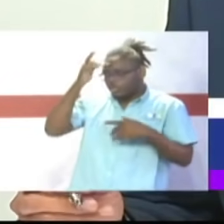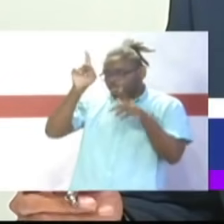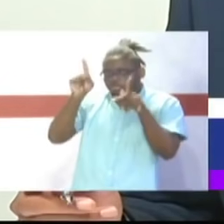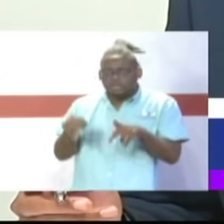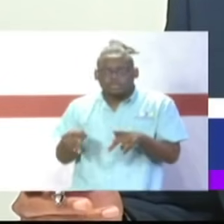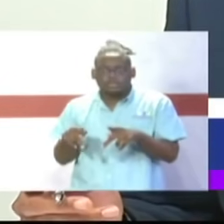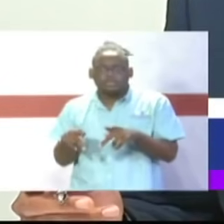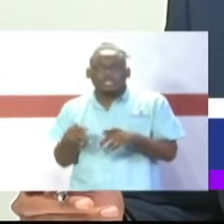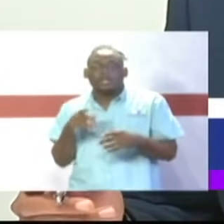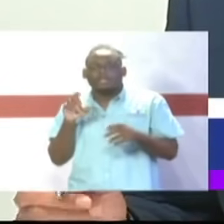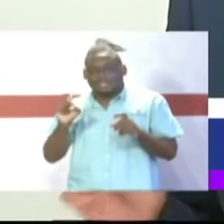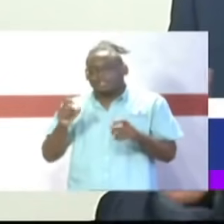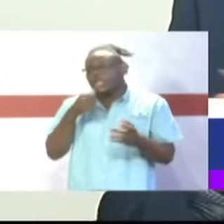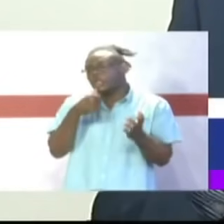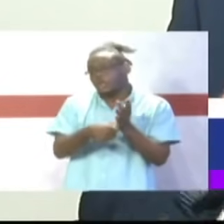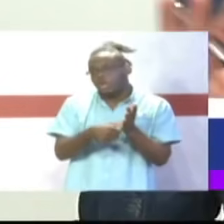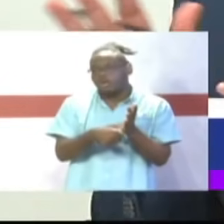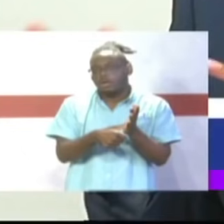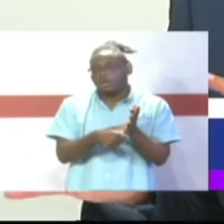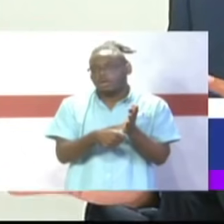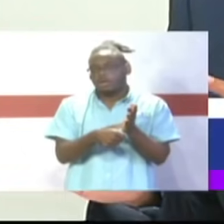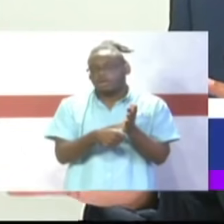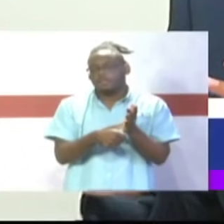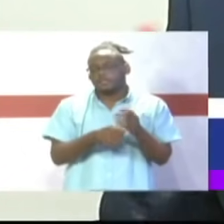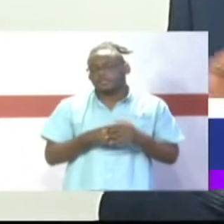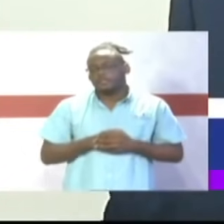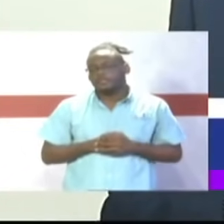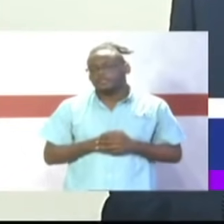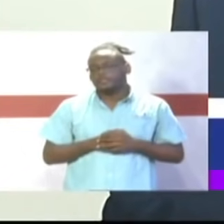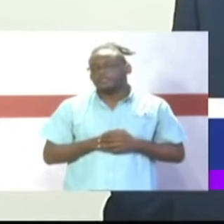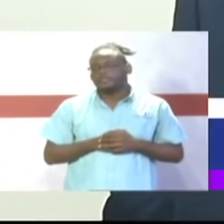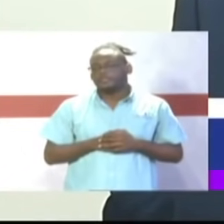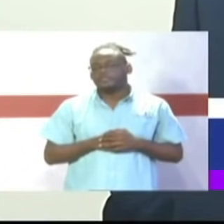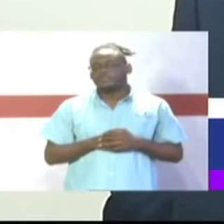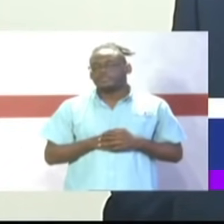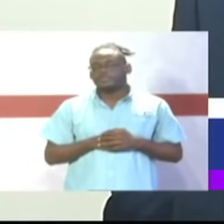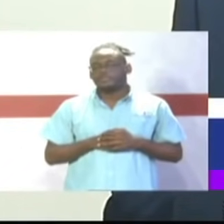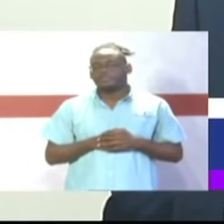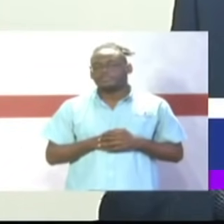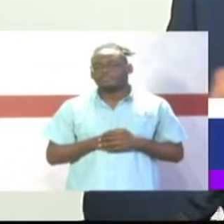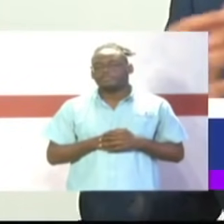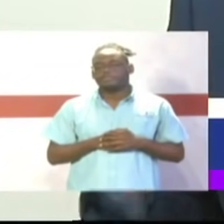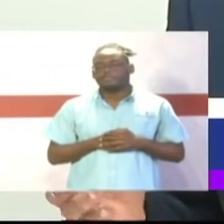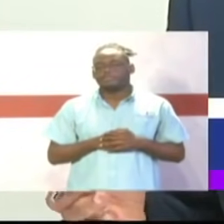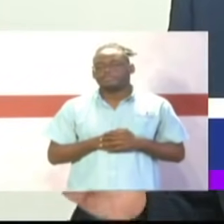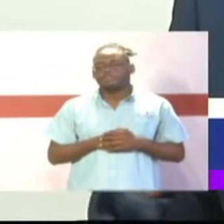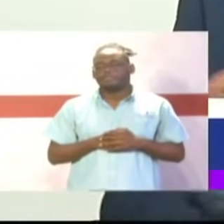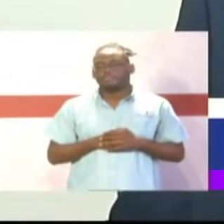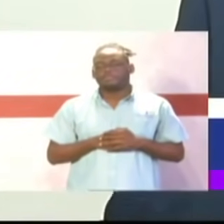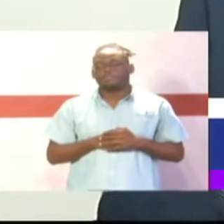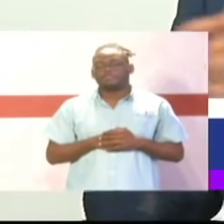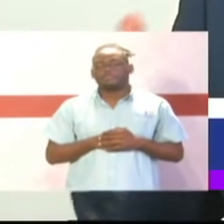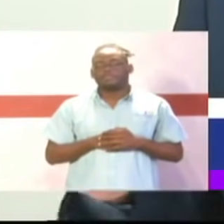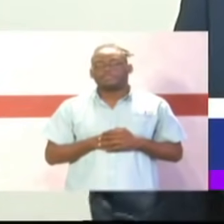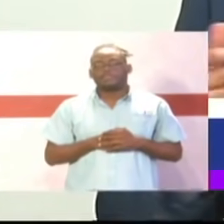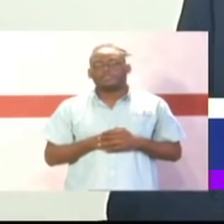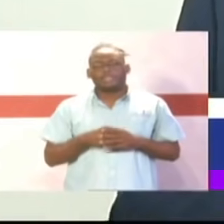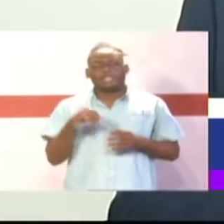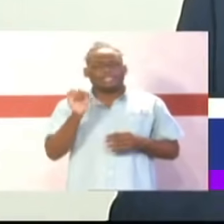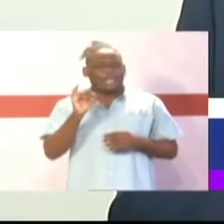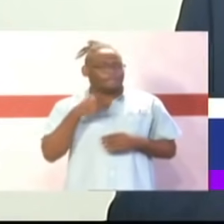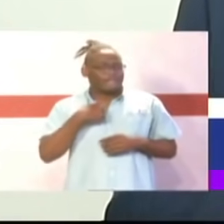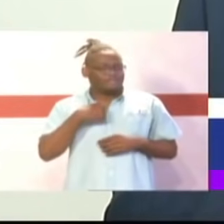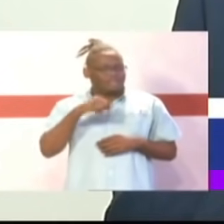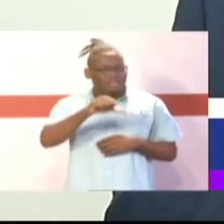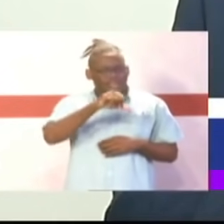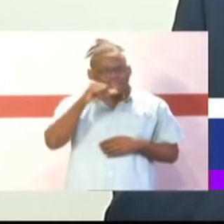you in your clinic setting, but if you're a private patient, come in with your referral letter. Same thing with lupus. Same thing